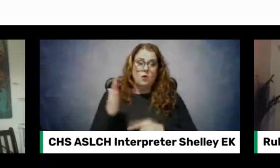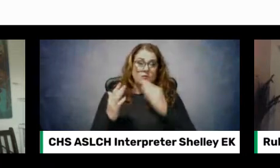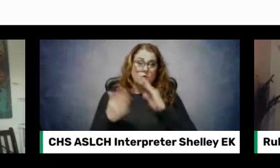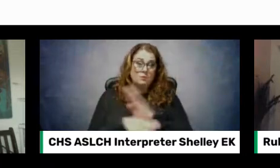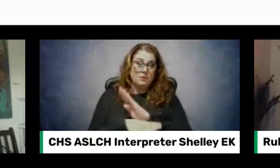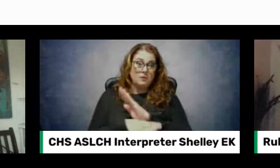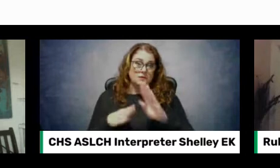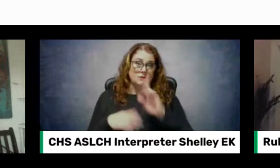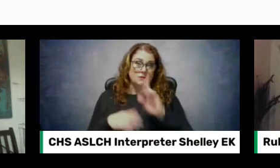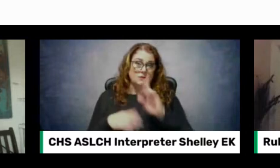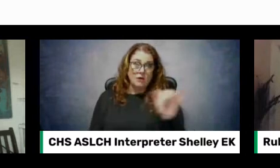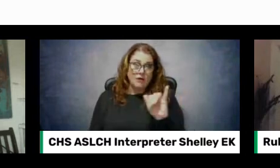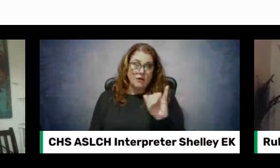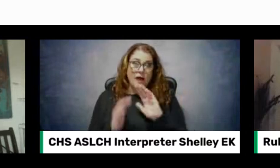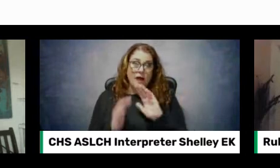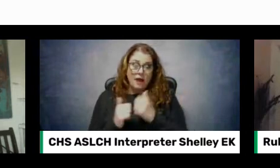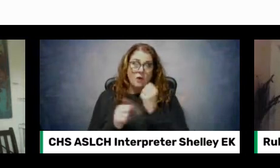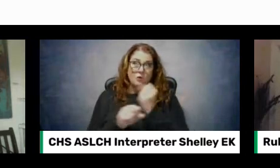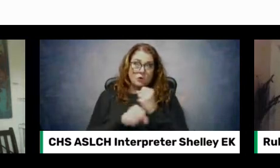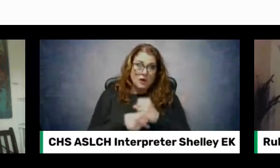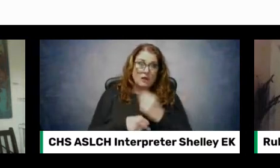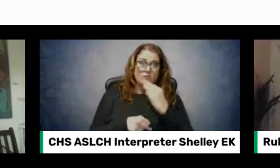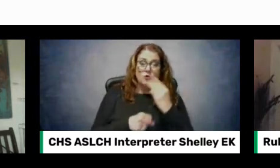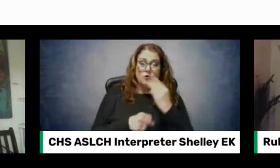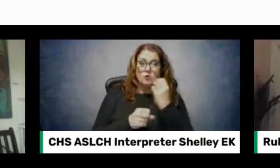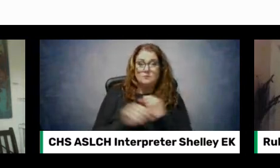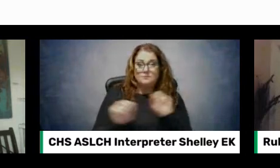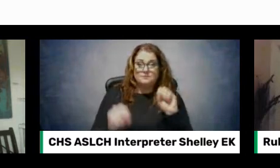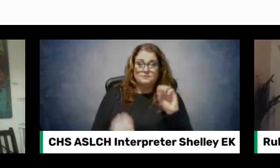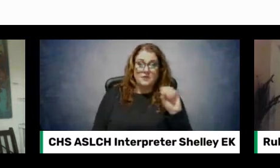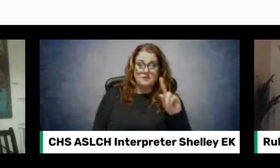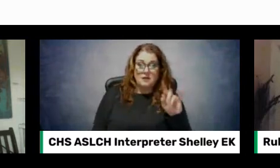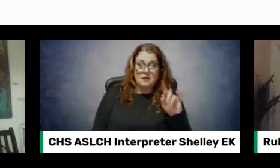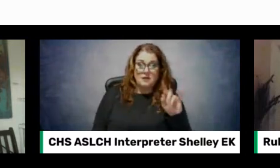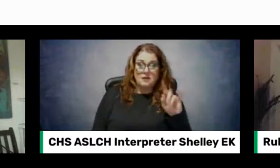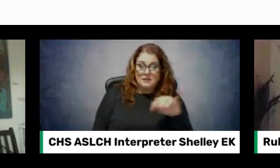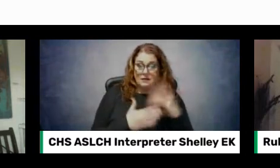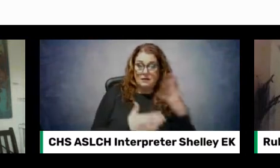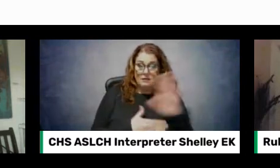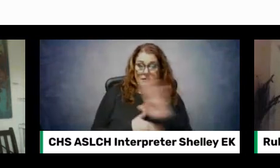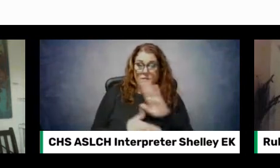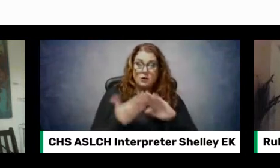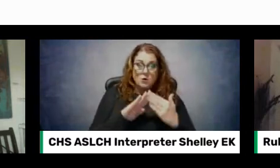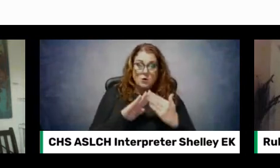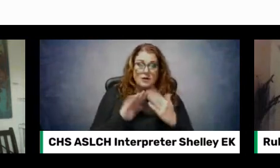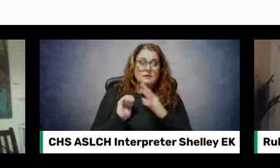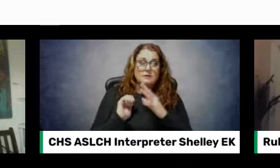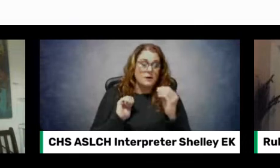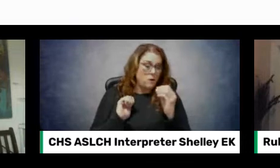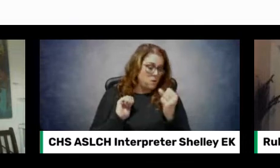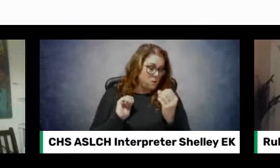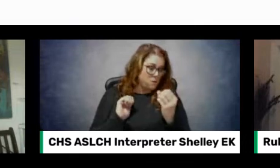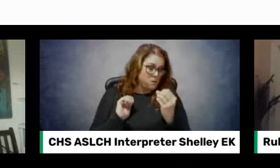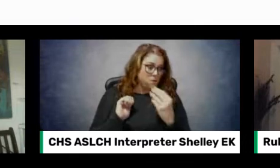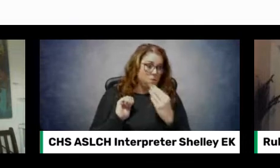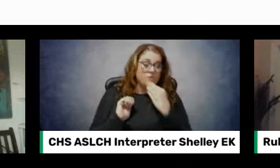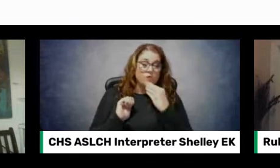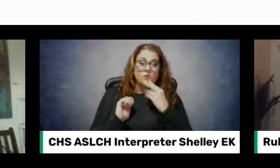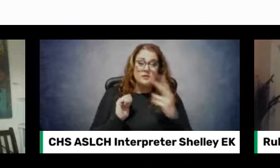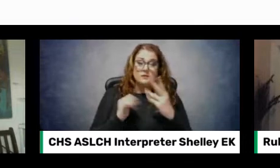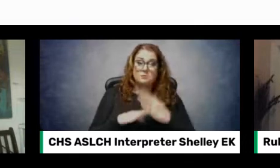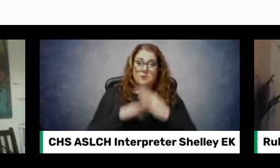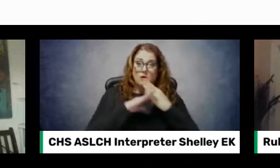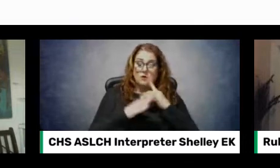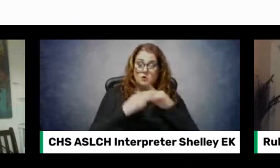could look like, how they could create food sovereignty in their communities. And so the biggest barrier to access